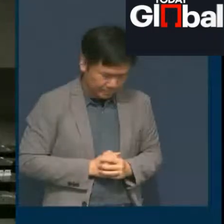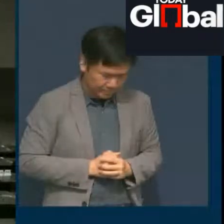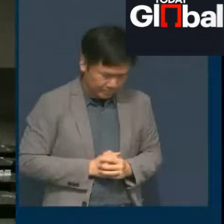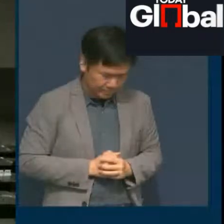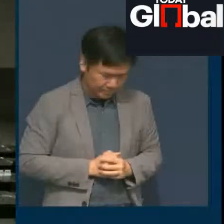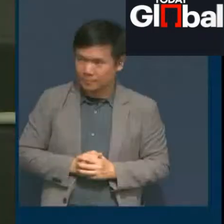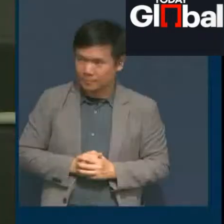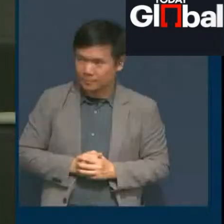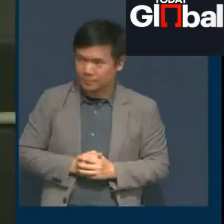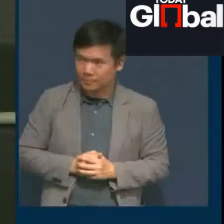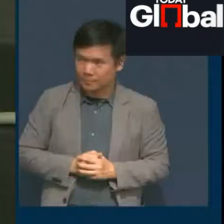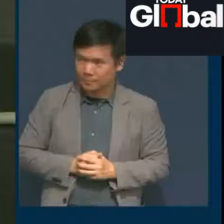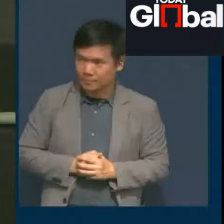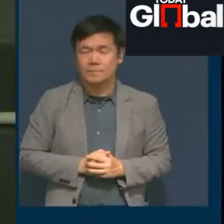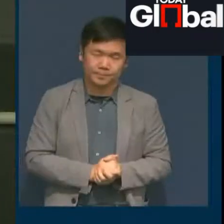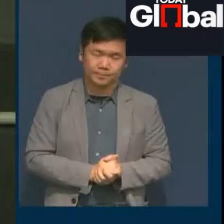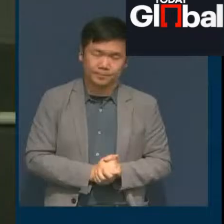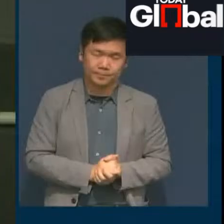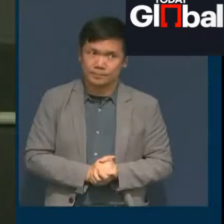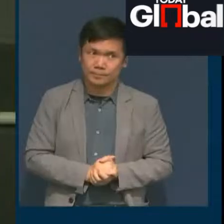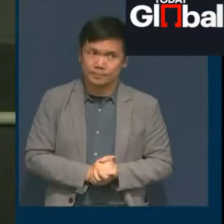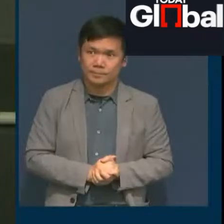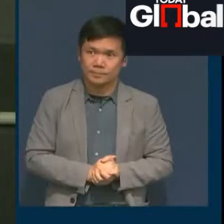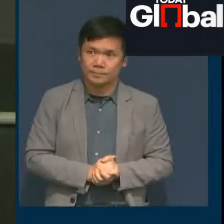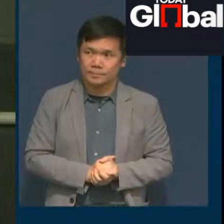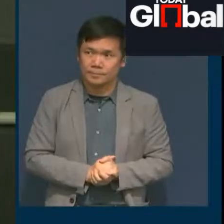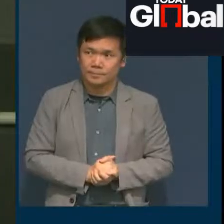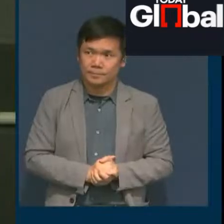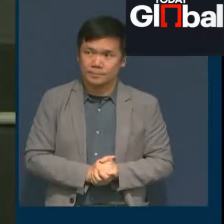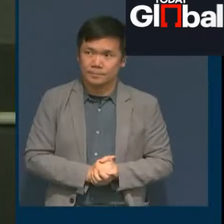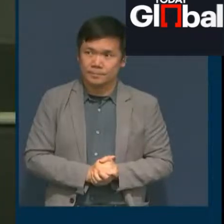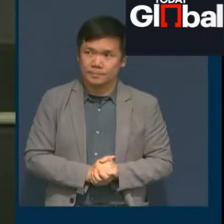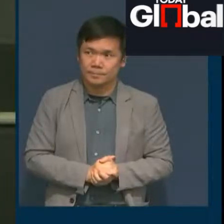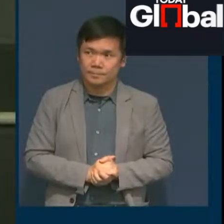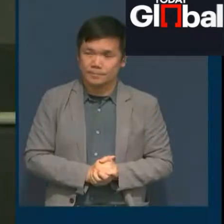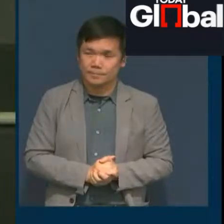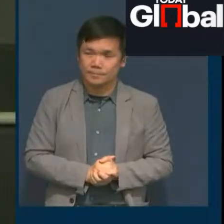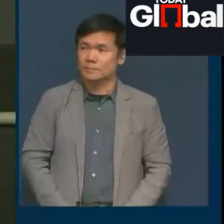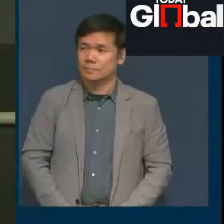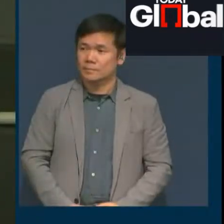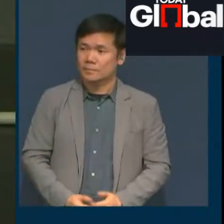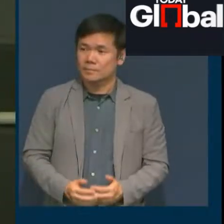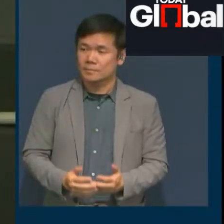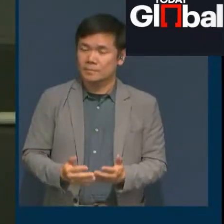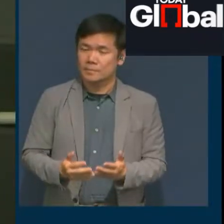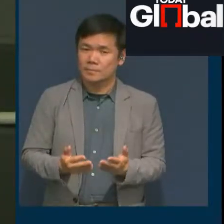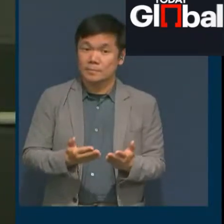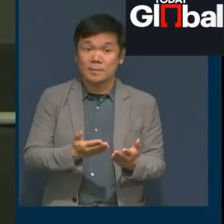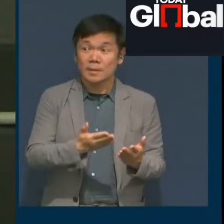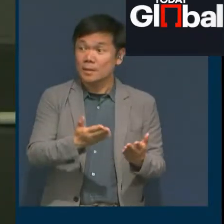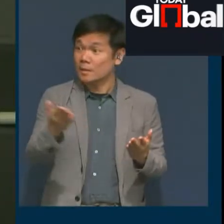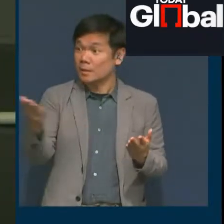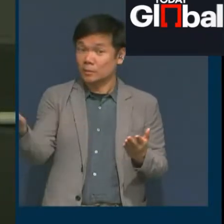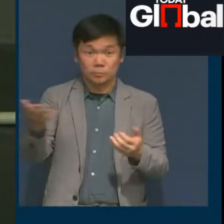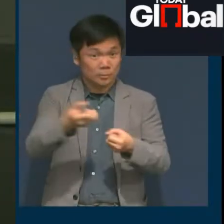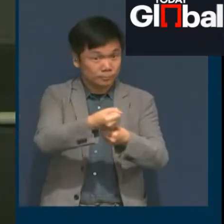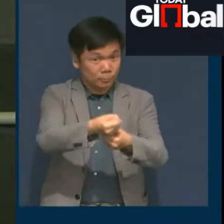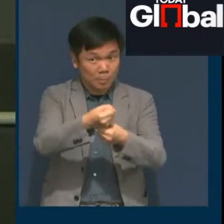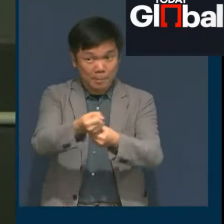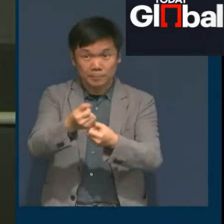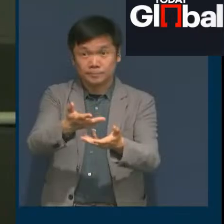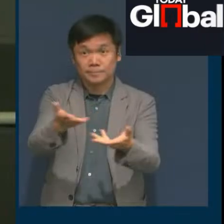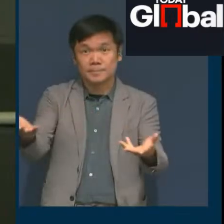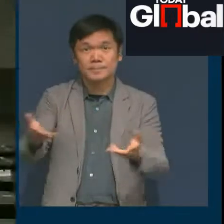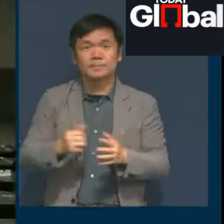you. I would like to ask members of the delegation